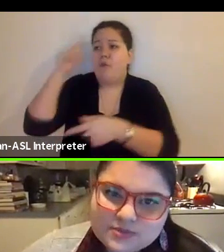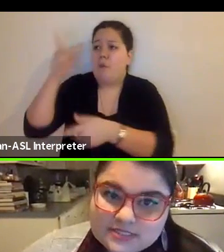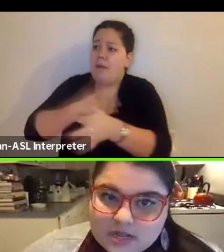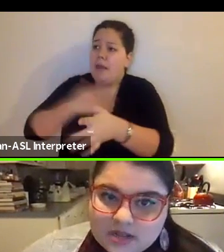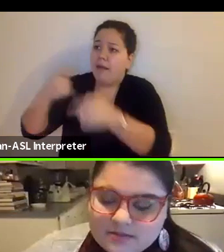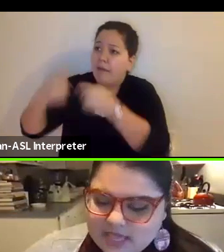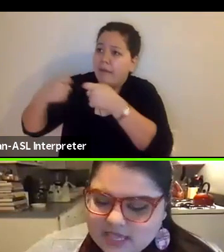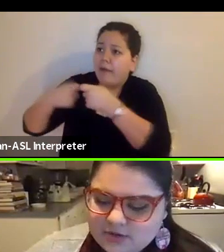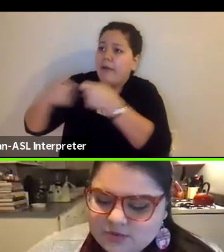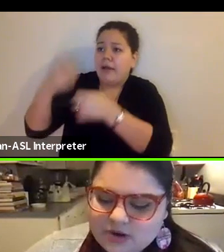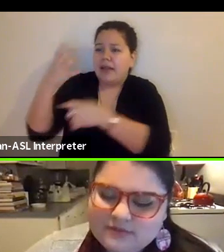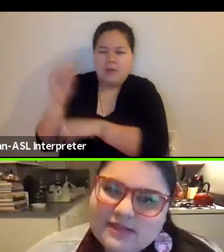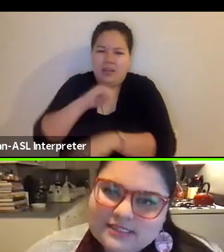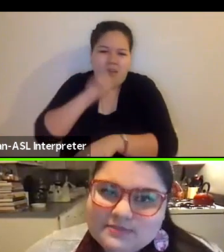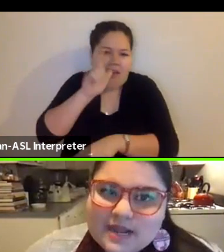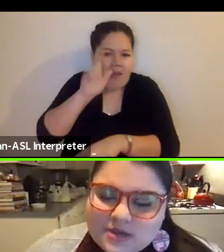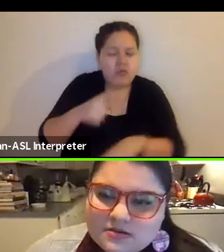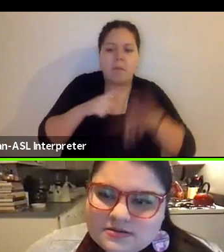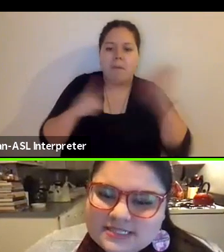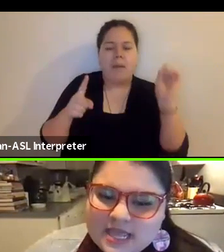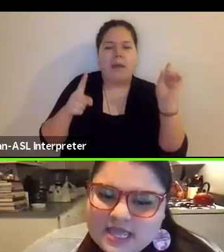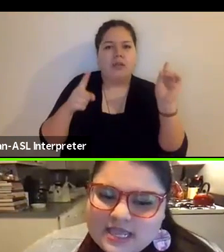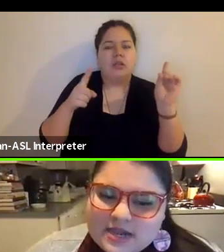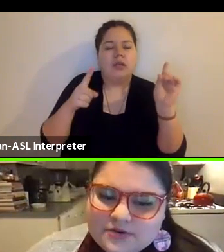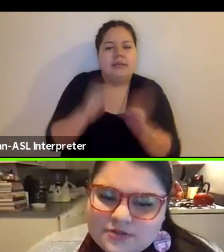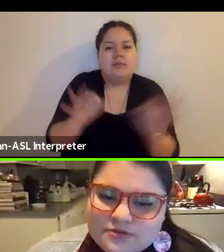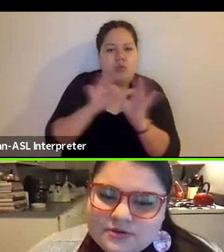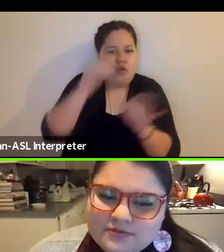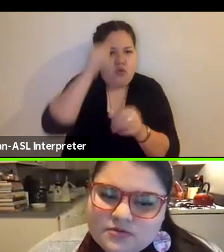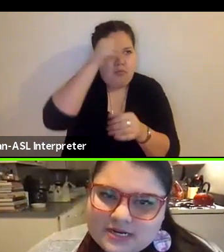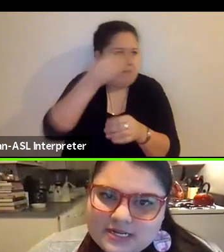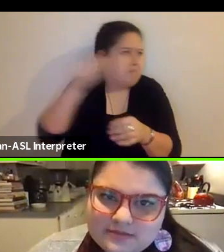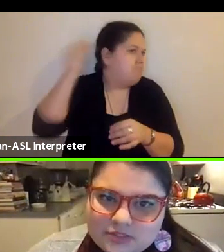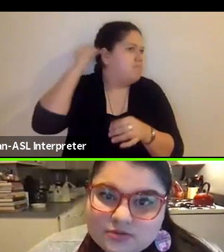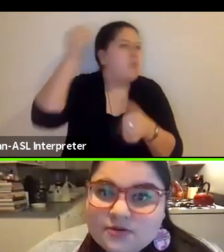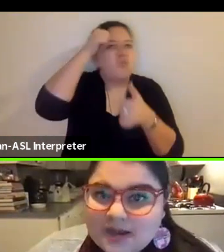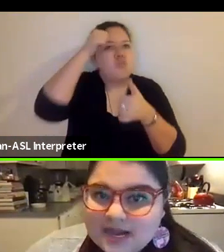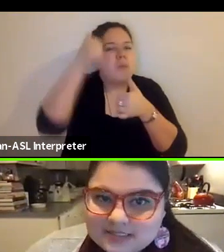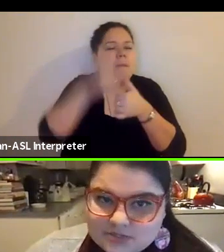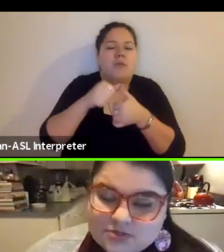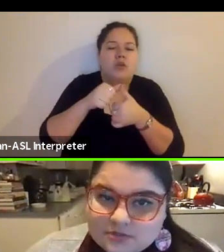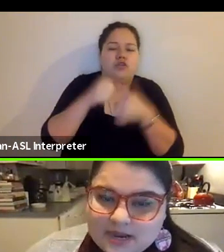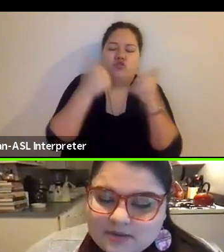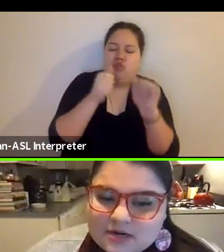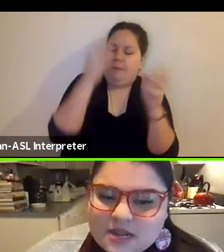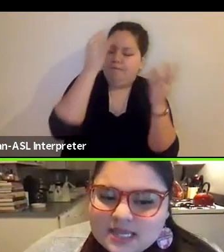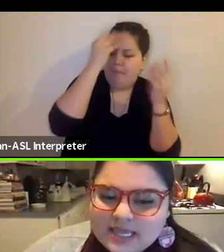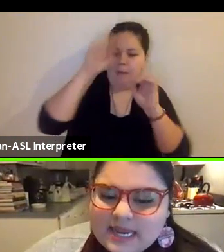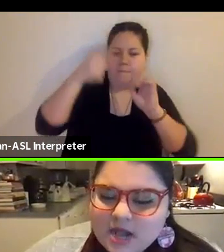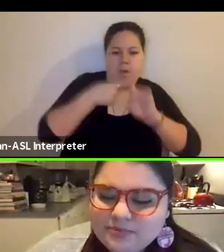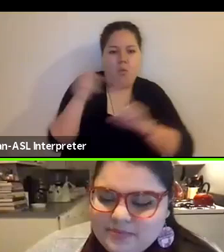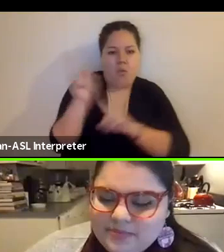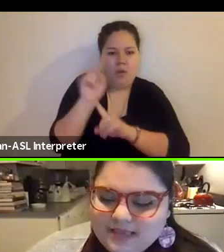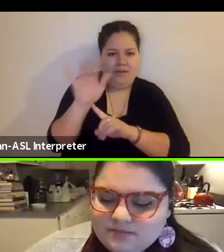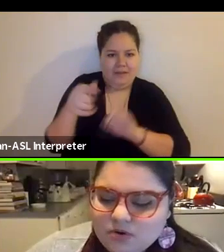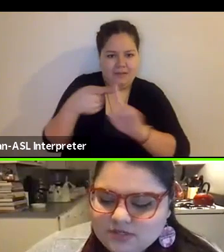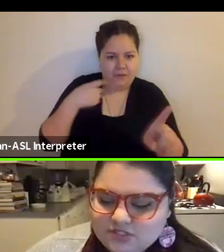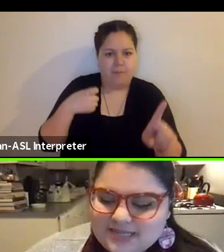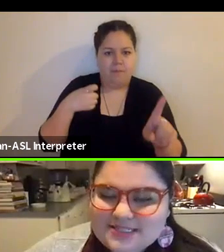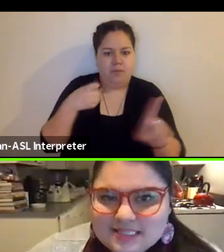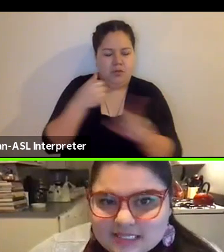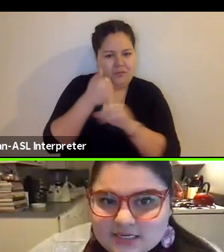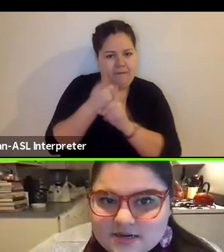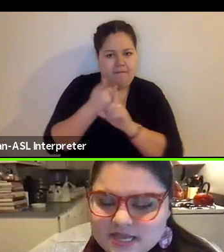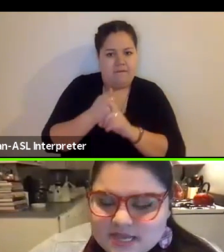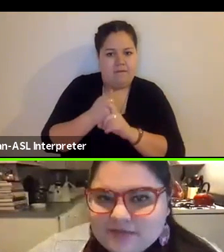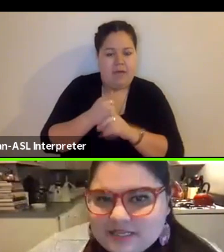those resources from and who are affected by those, and how you, if you are an individual who has institutional power, can help make more